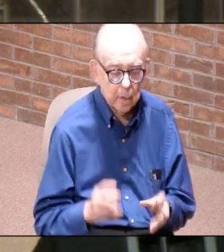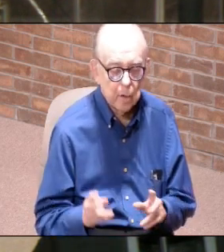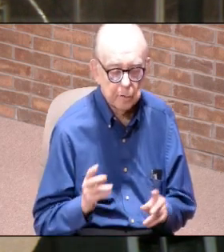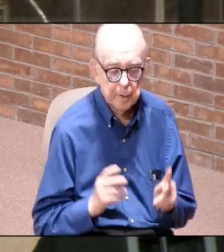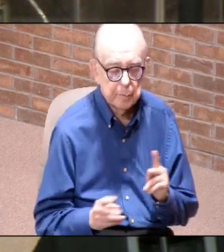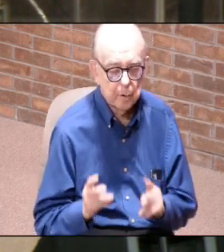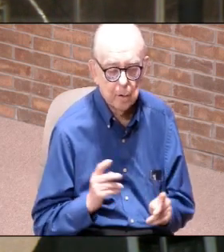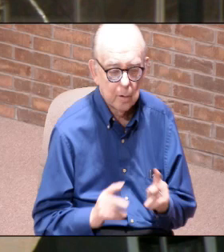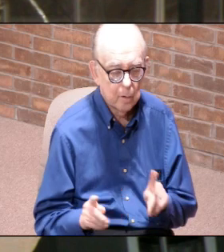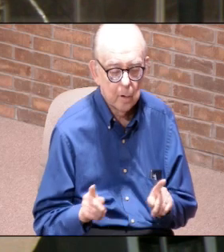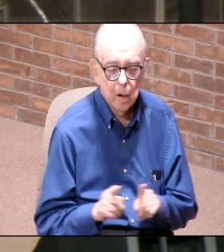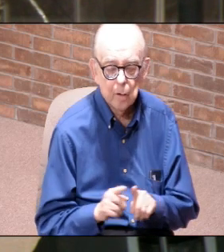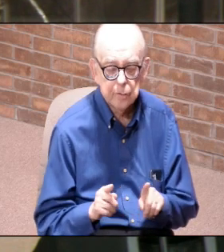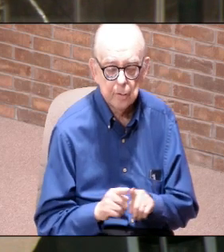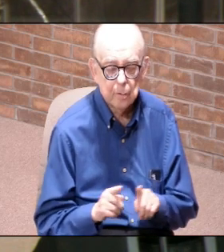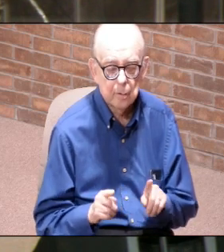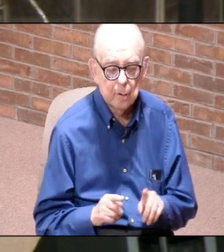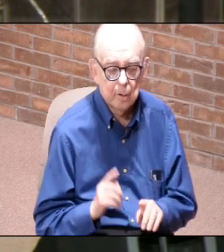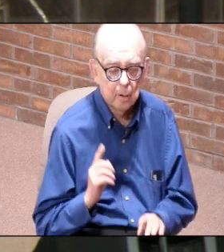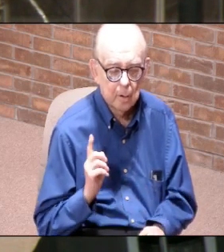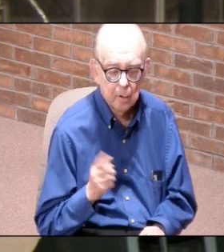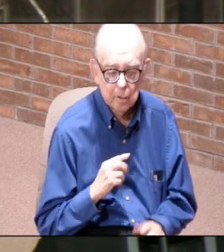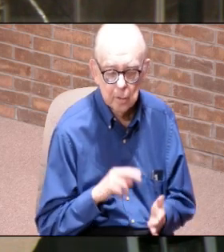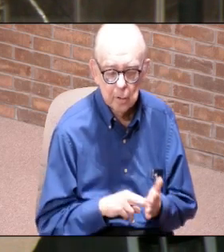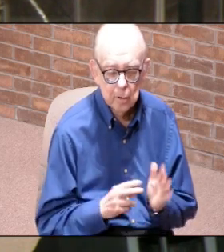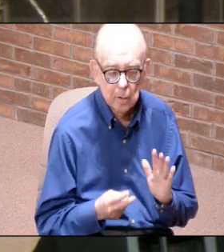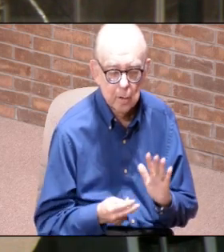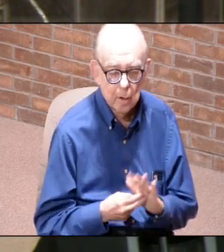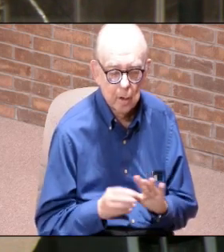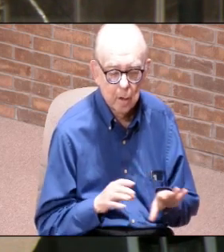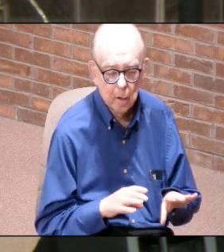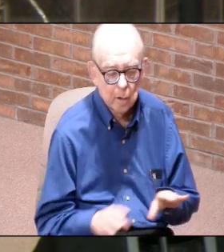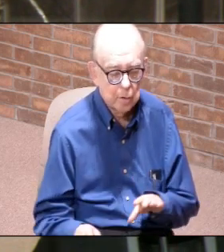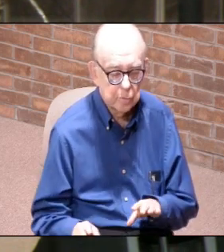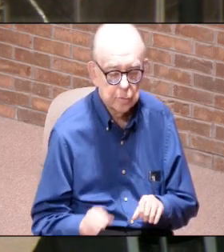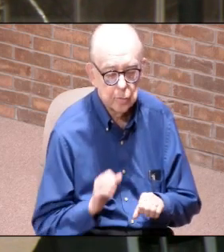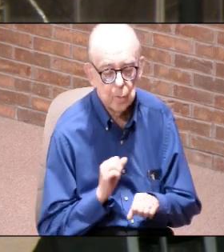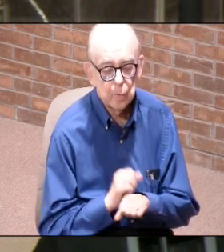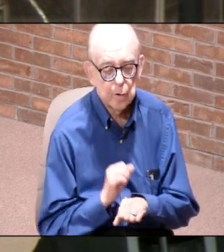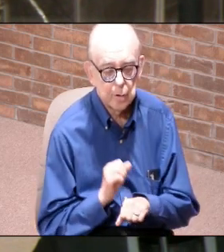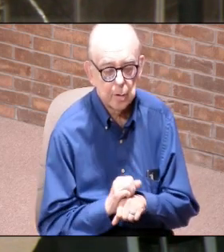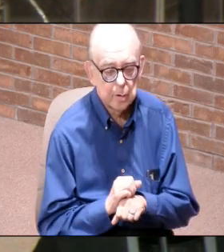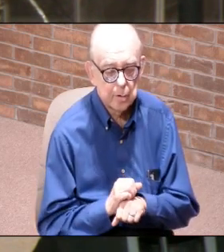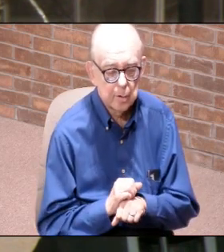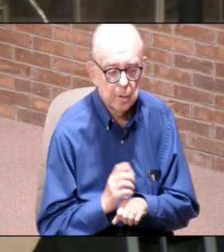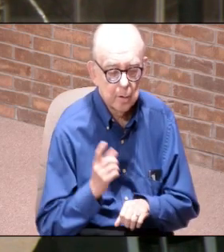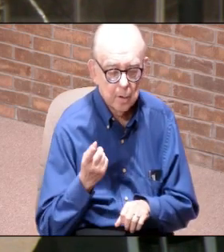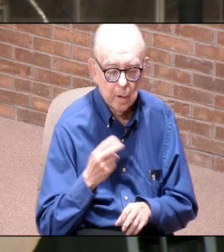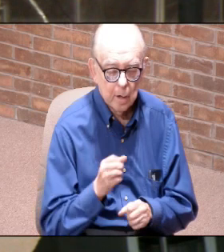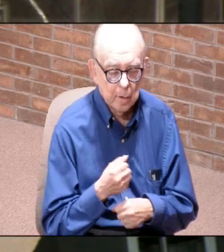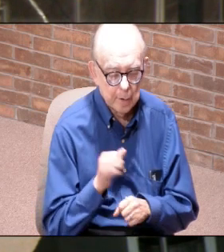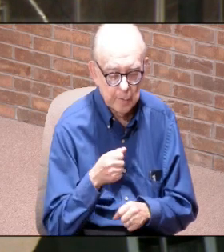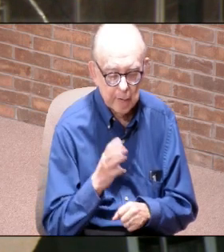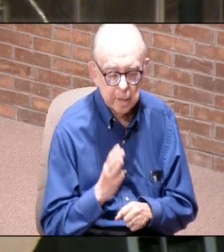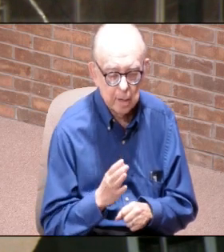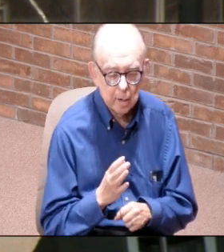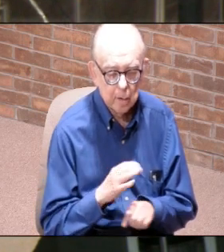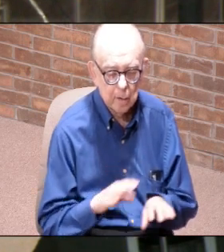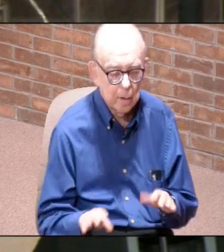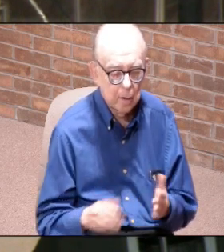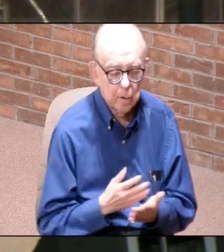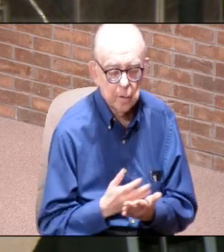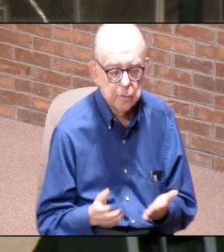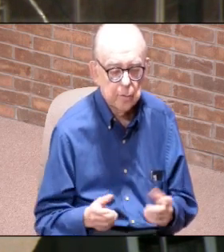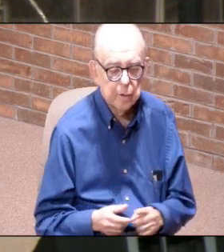people also were meant to do a mission. They were created by God to do